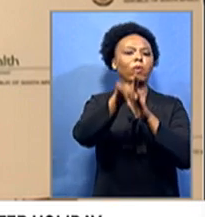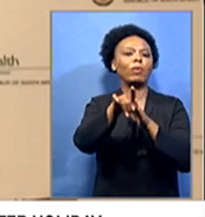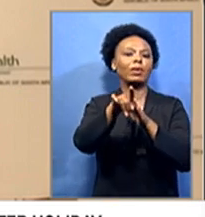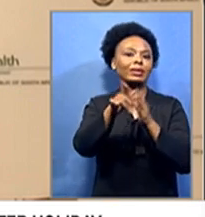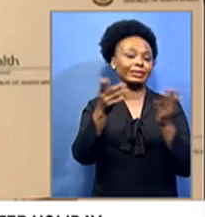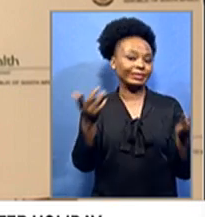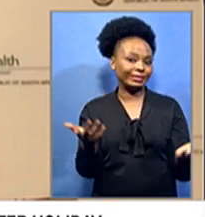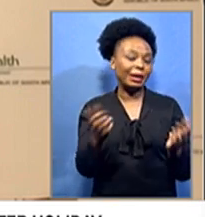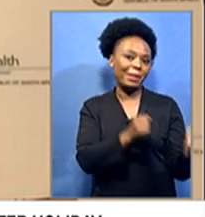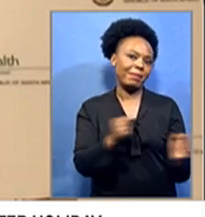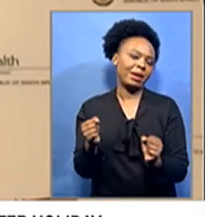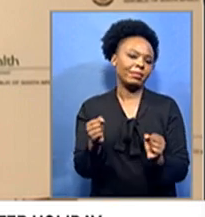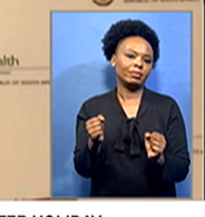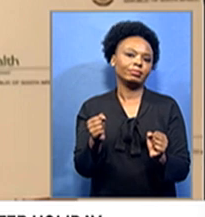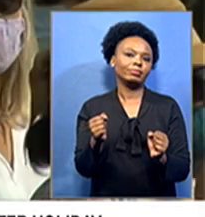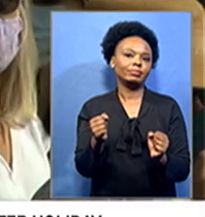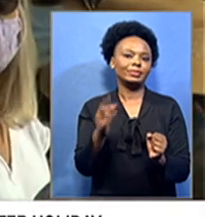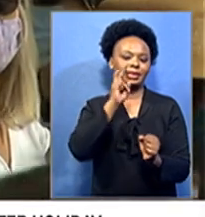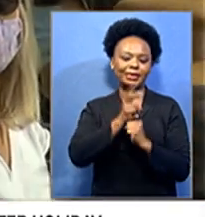to be able to balance the use of